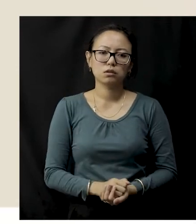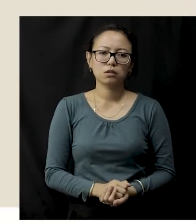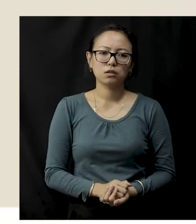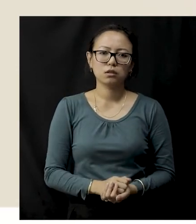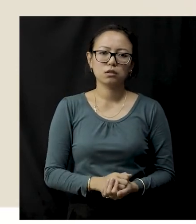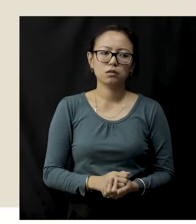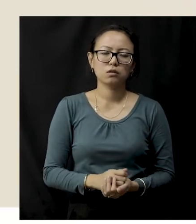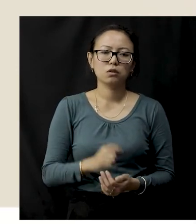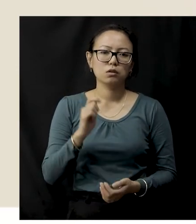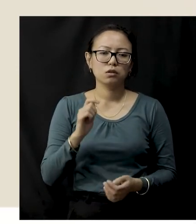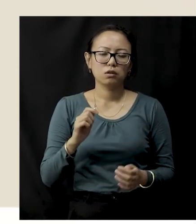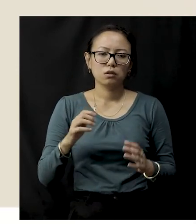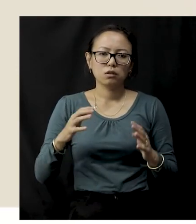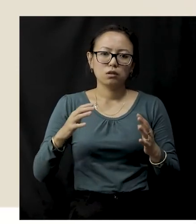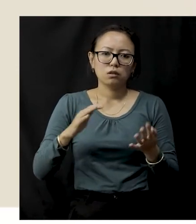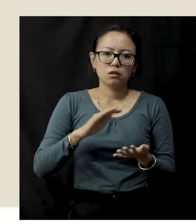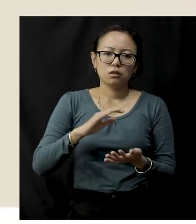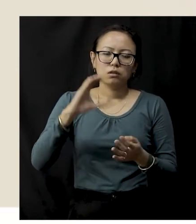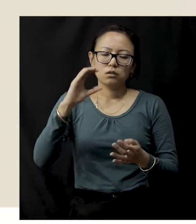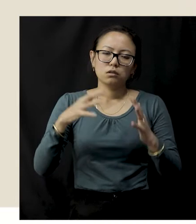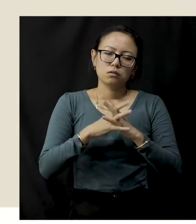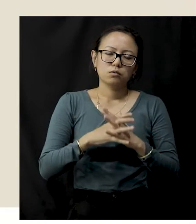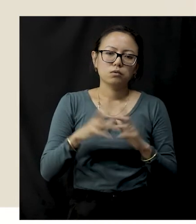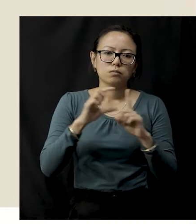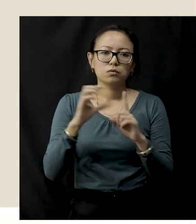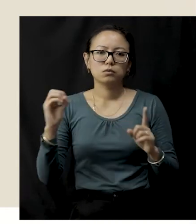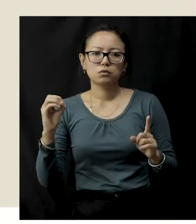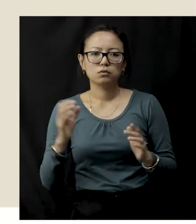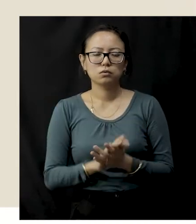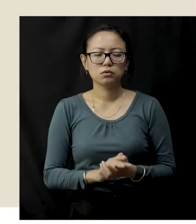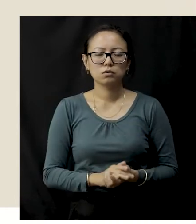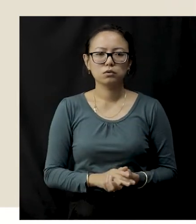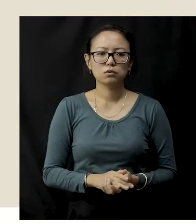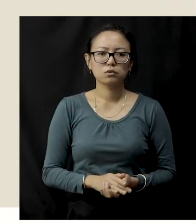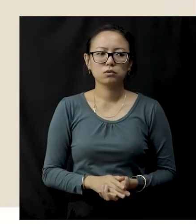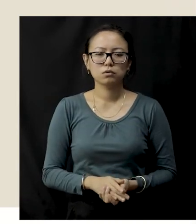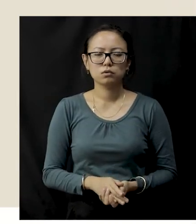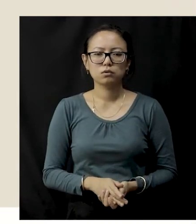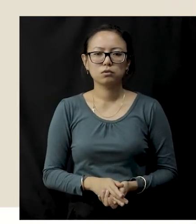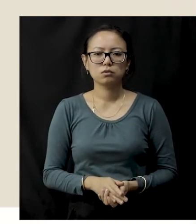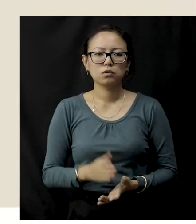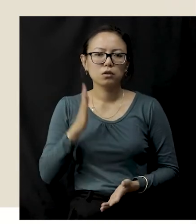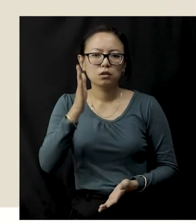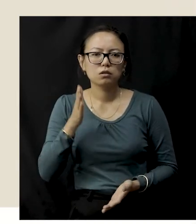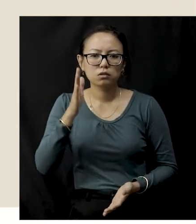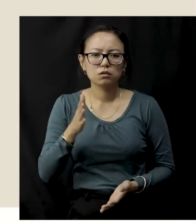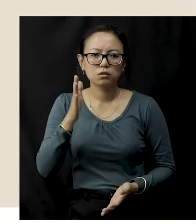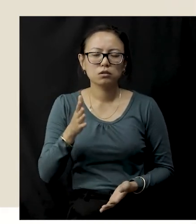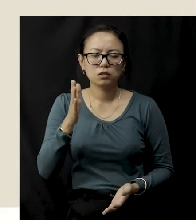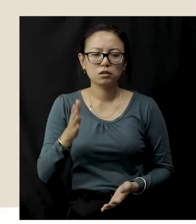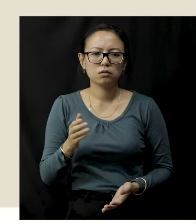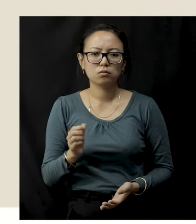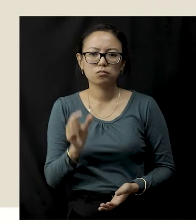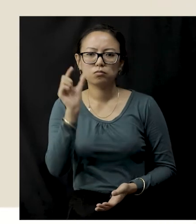for example in train, okay? Train do not use the same wheel that is used in truck.